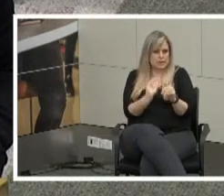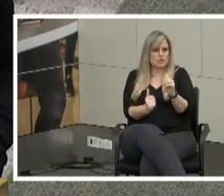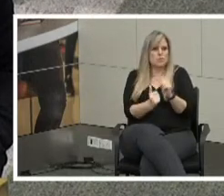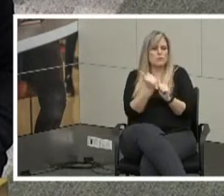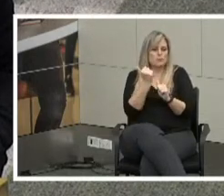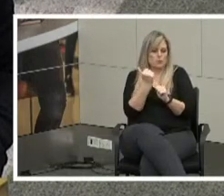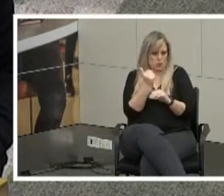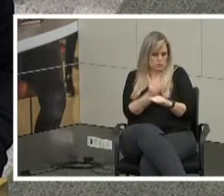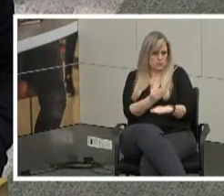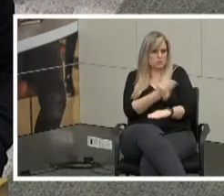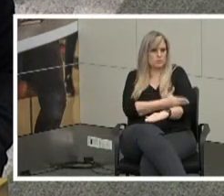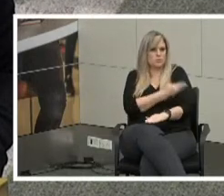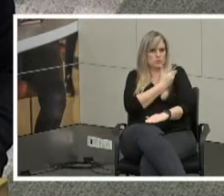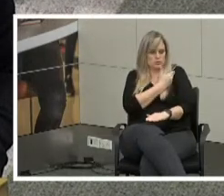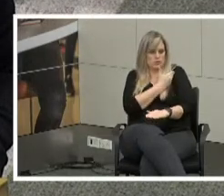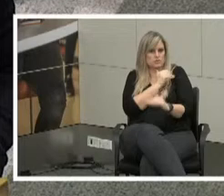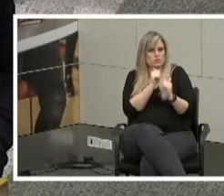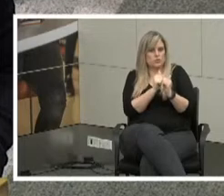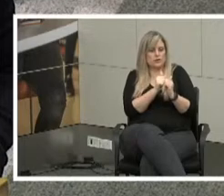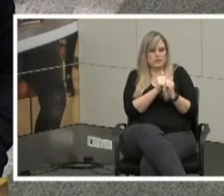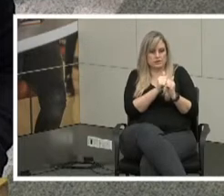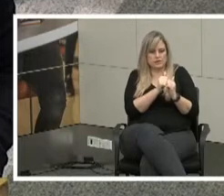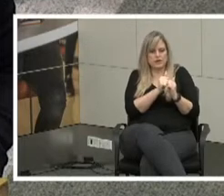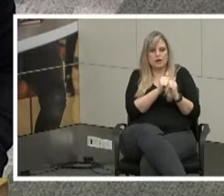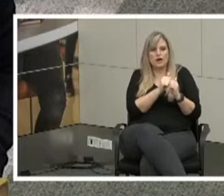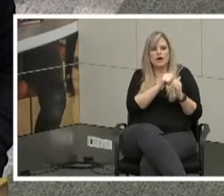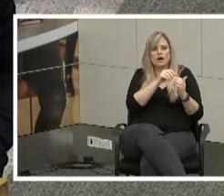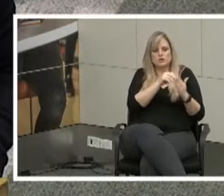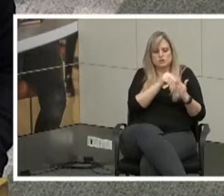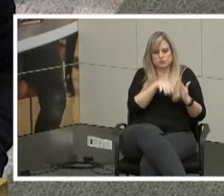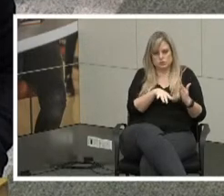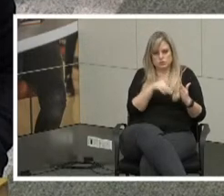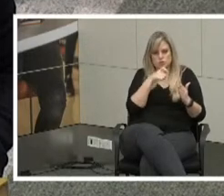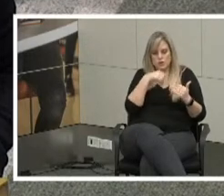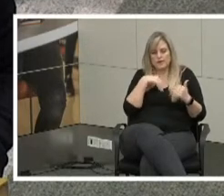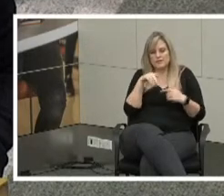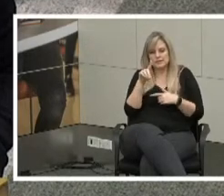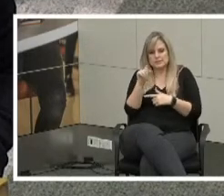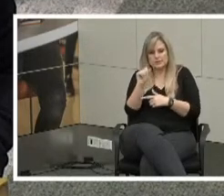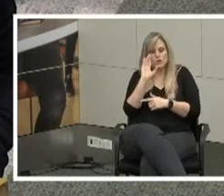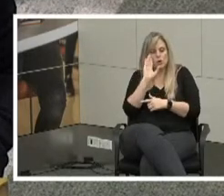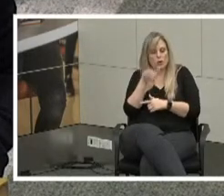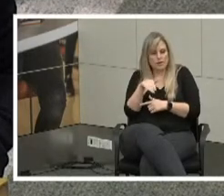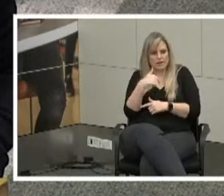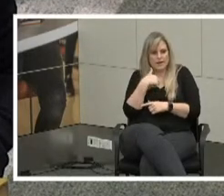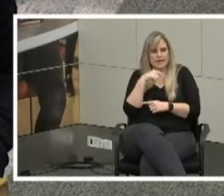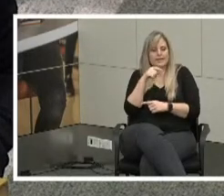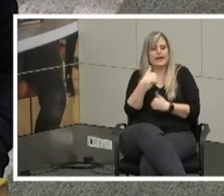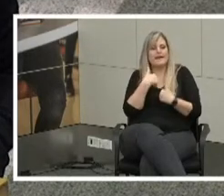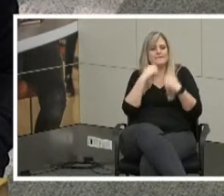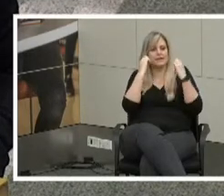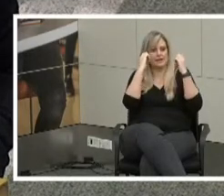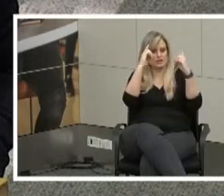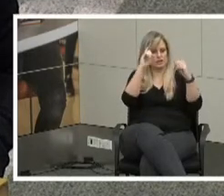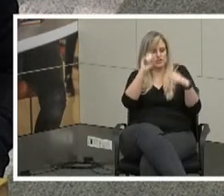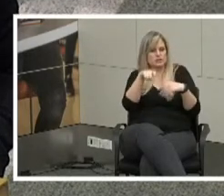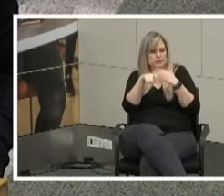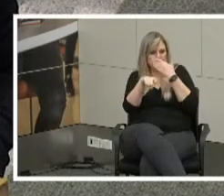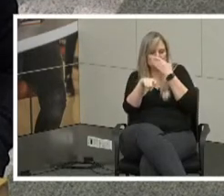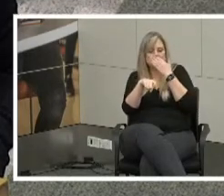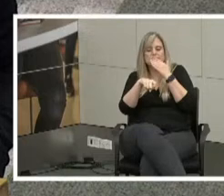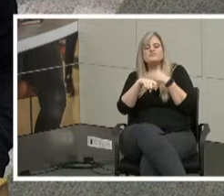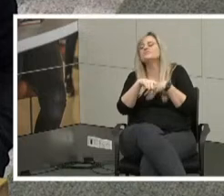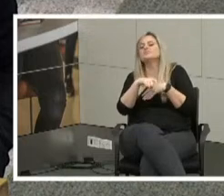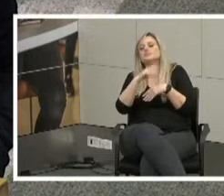progress with our students with disabilities knowing that there's that educational need um